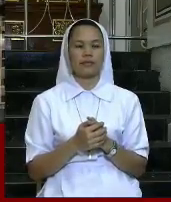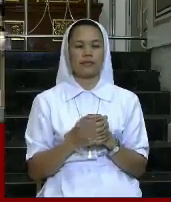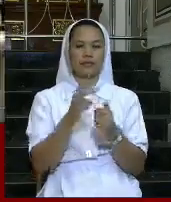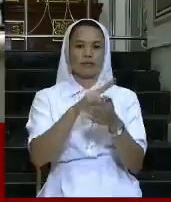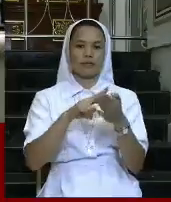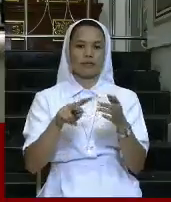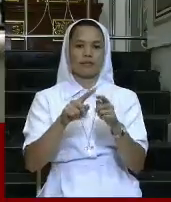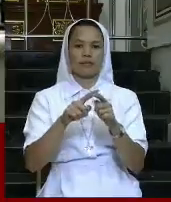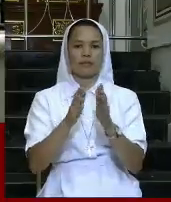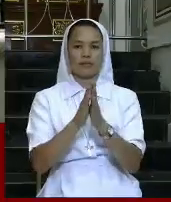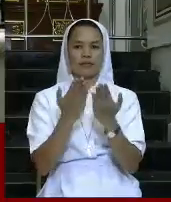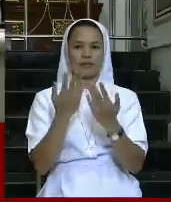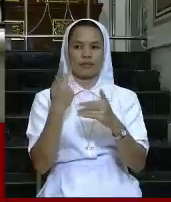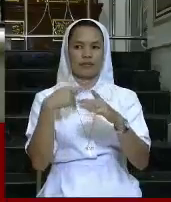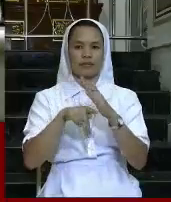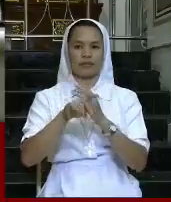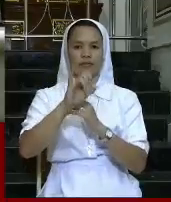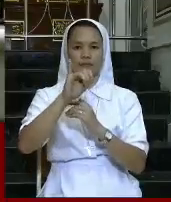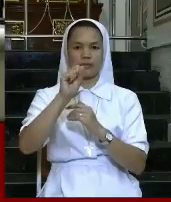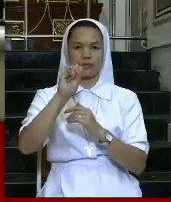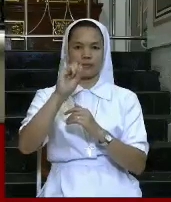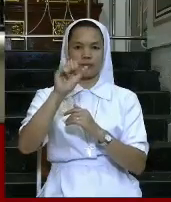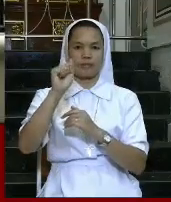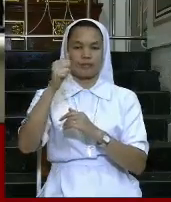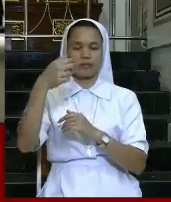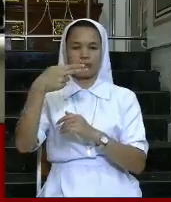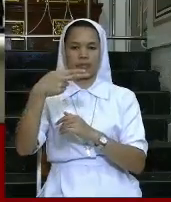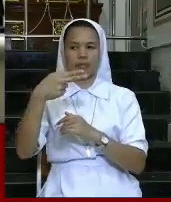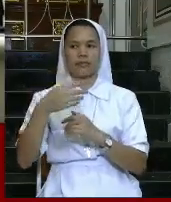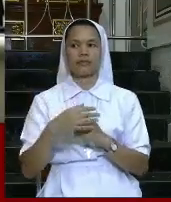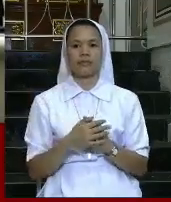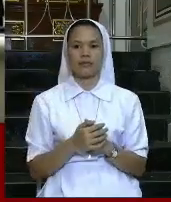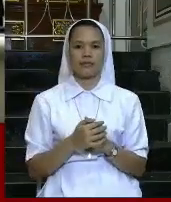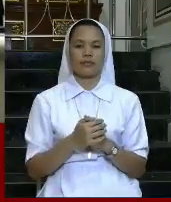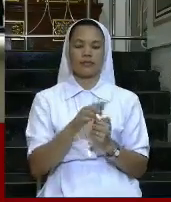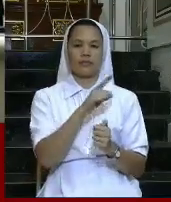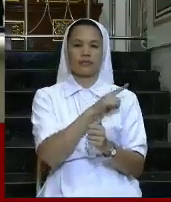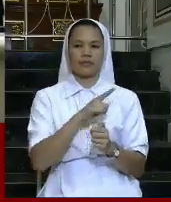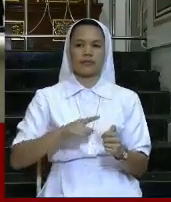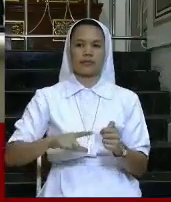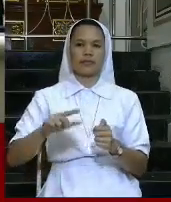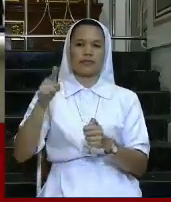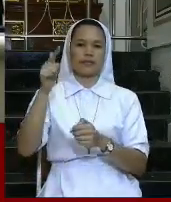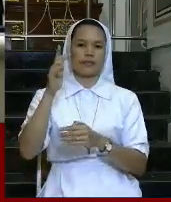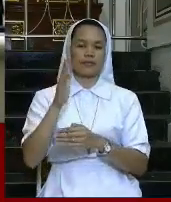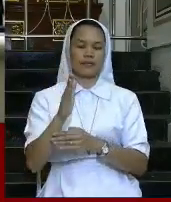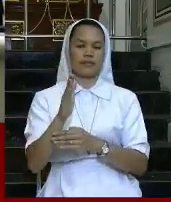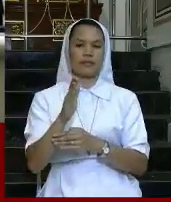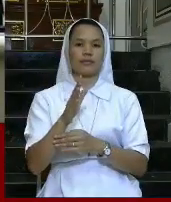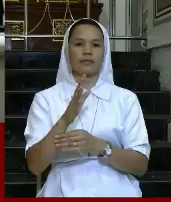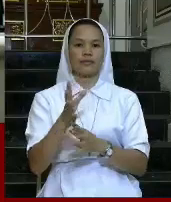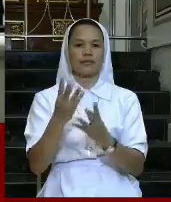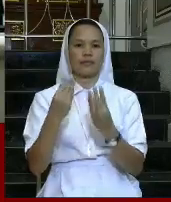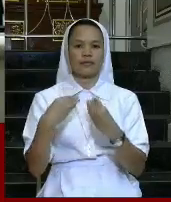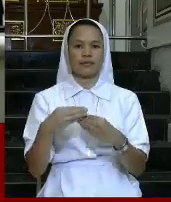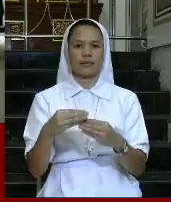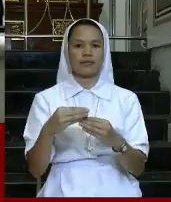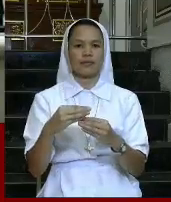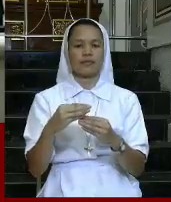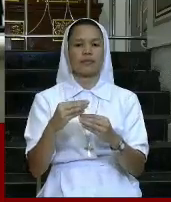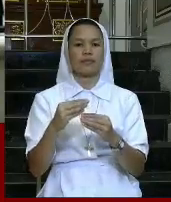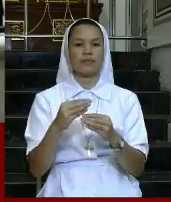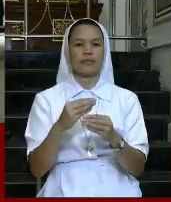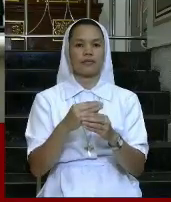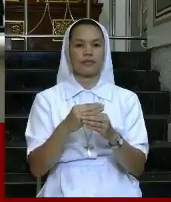A reading from the book of the prophet Isaiah. The Lord God has given me a